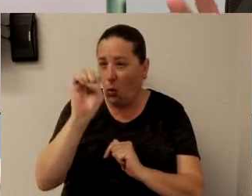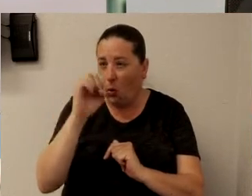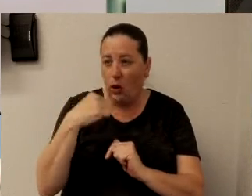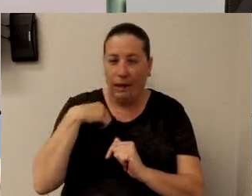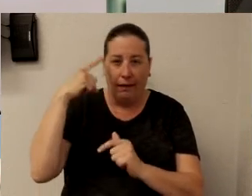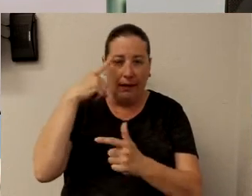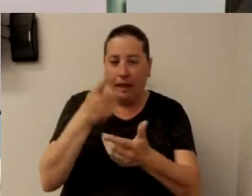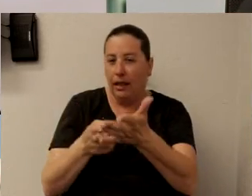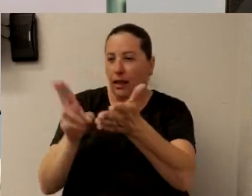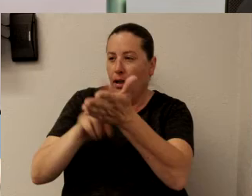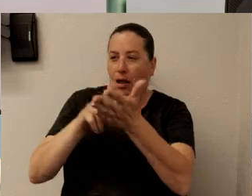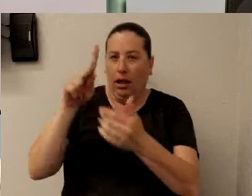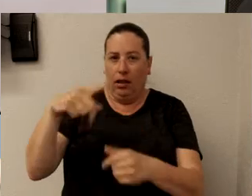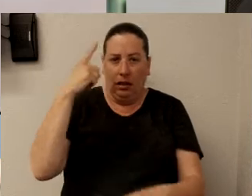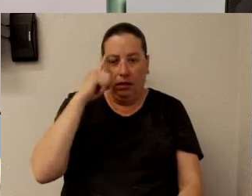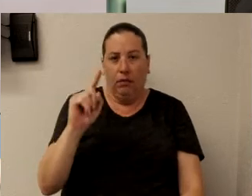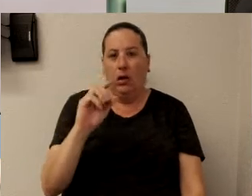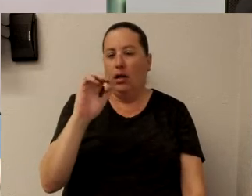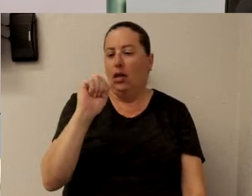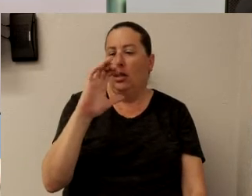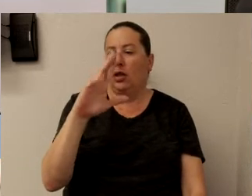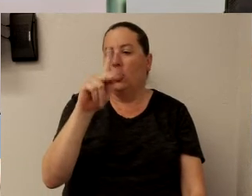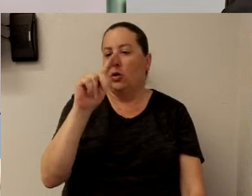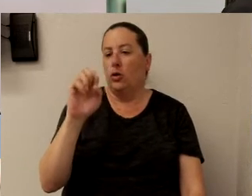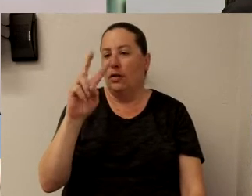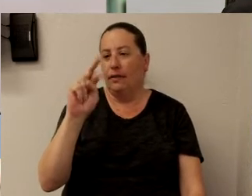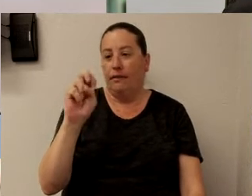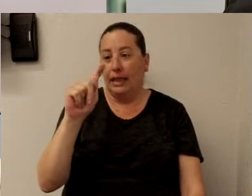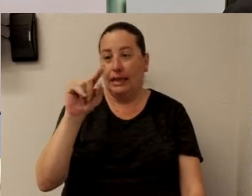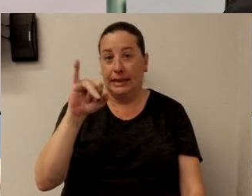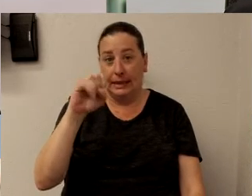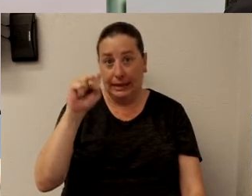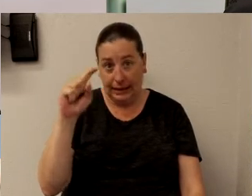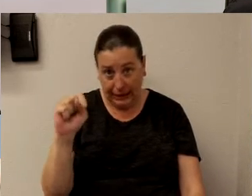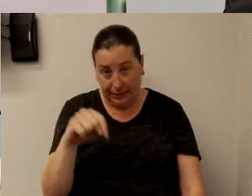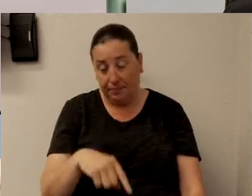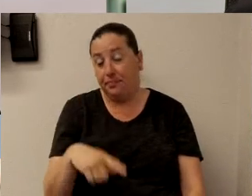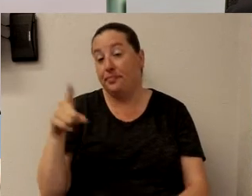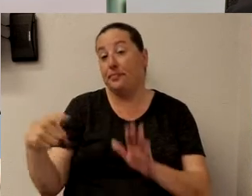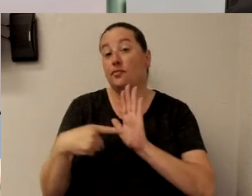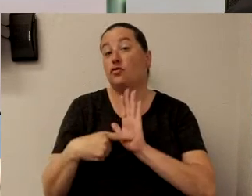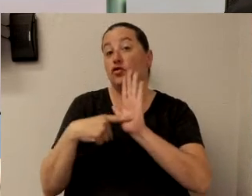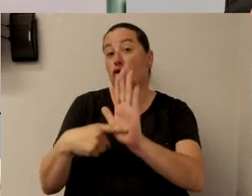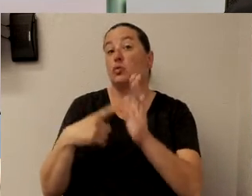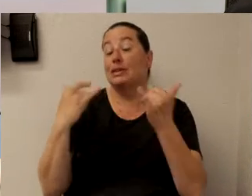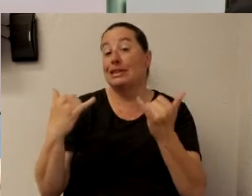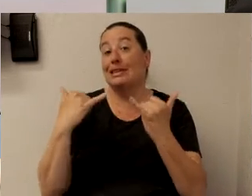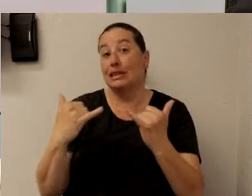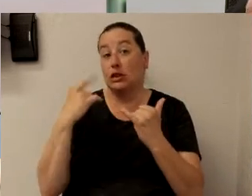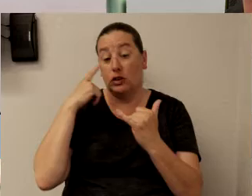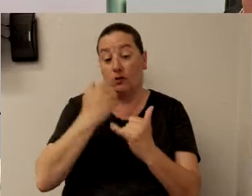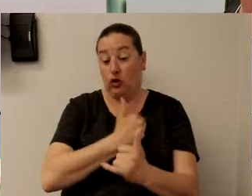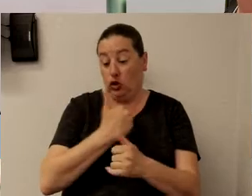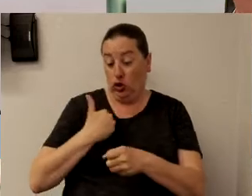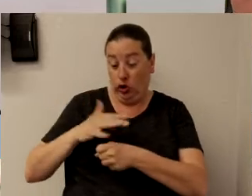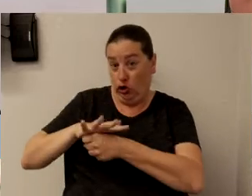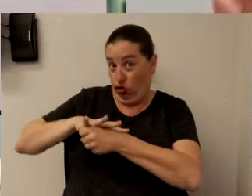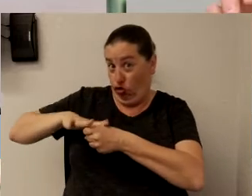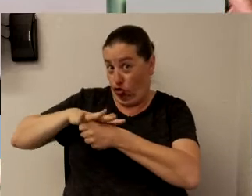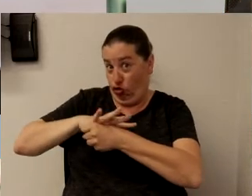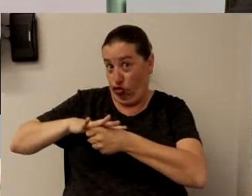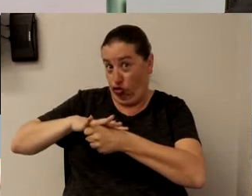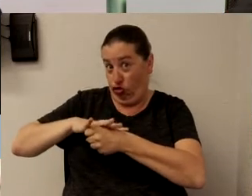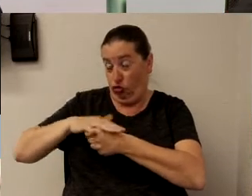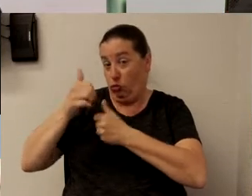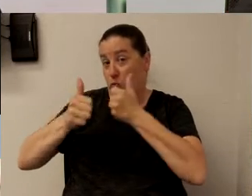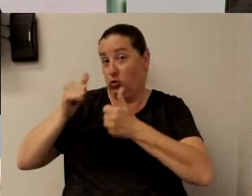sign up for Qventus. And it's showing now that for our region, which is considered